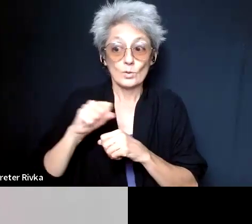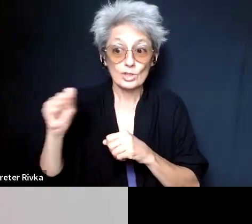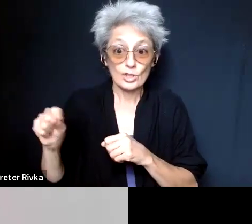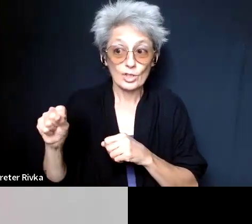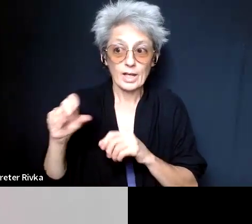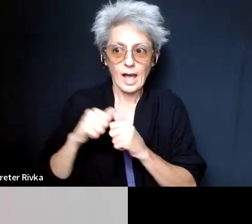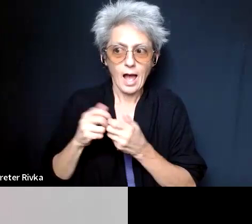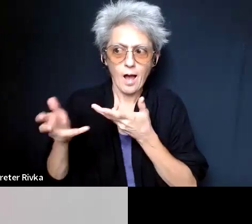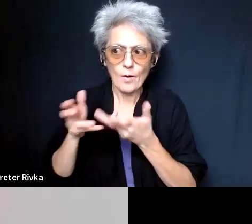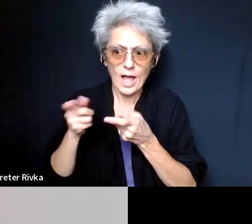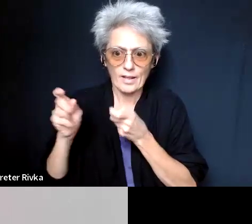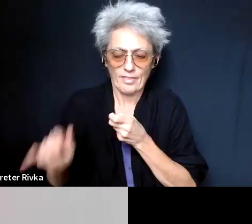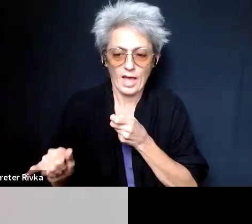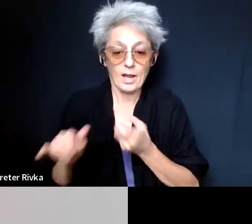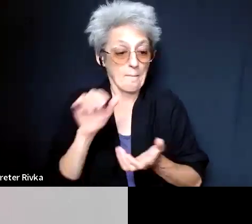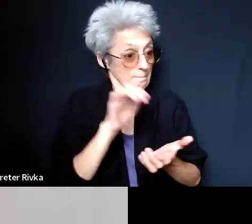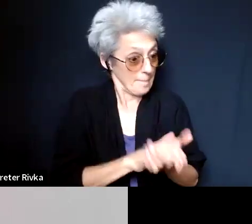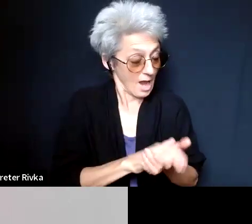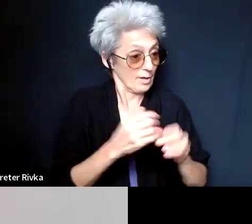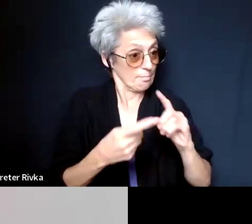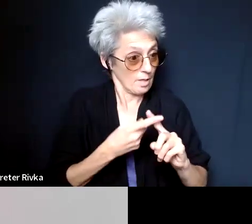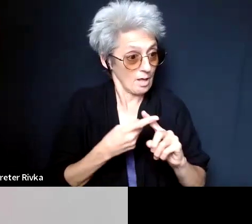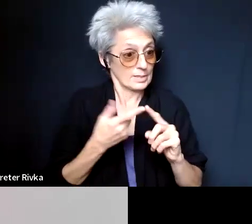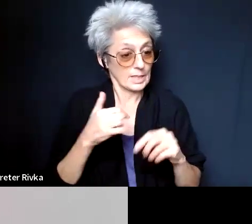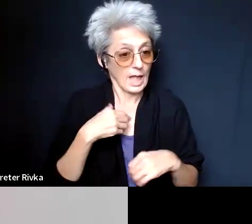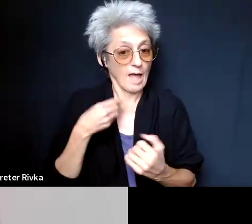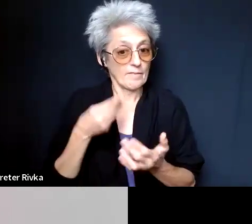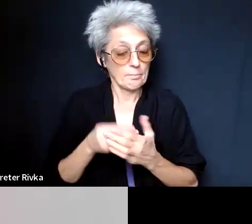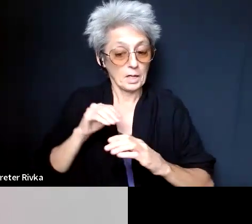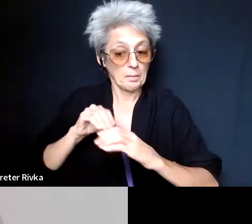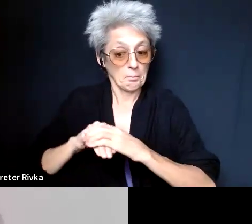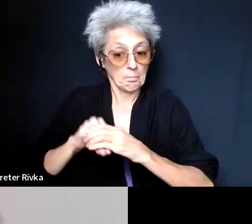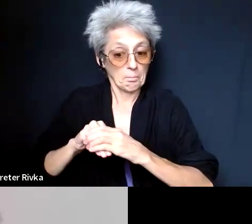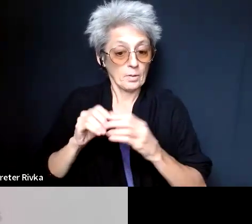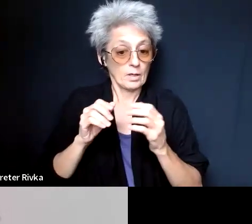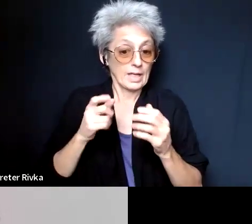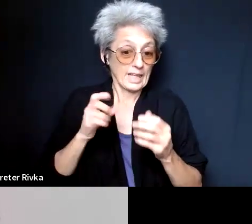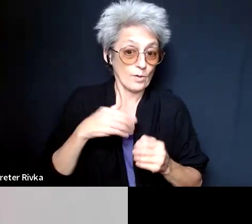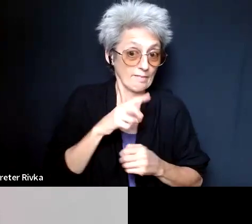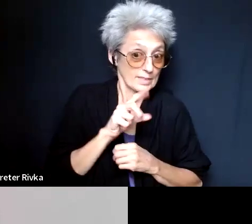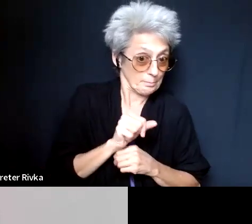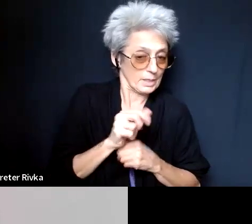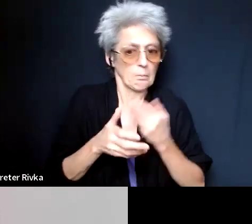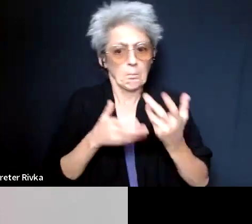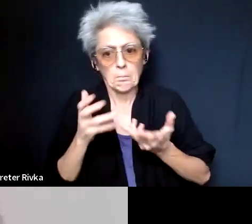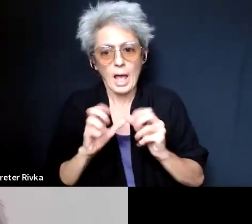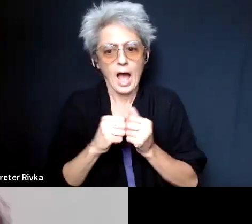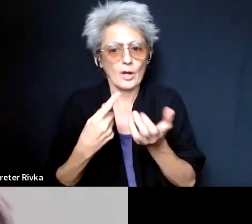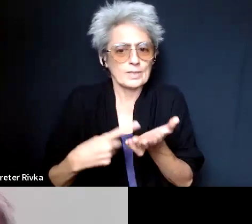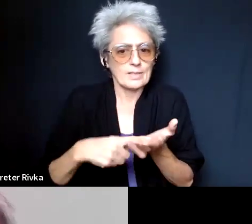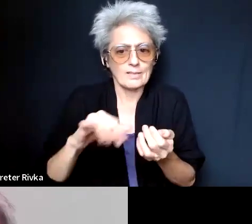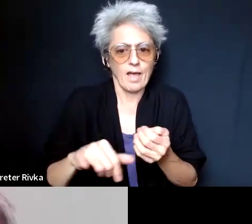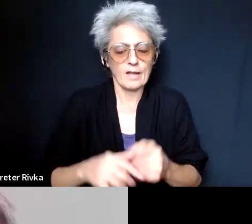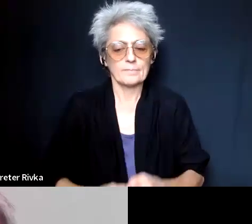able to be married and still have assets if you have a disability? How do we address that? Much of the